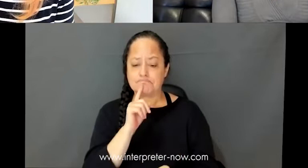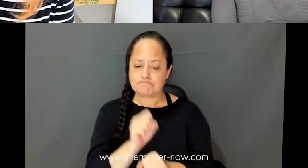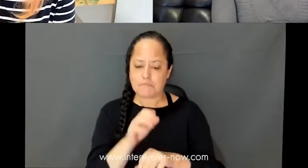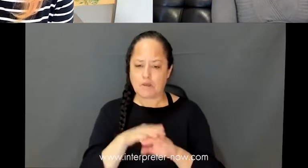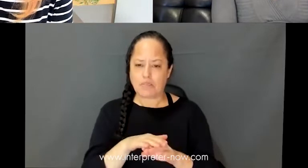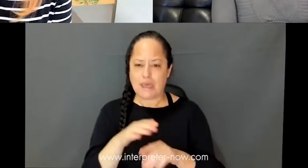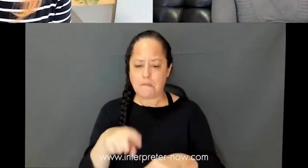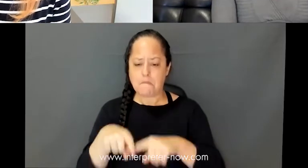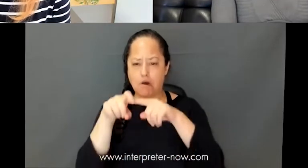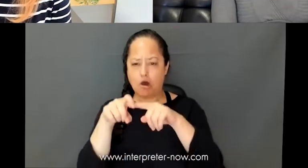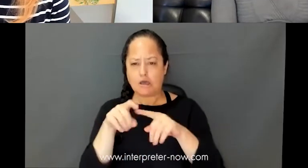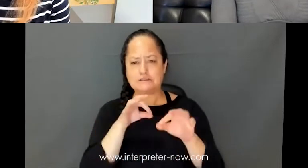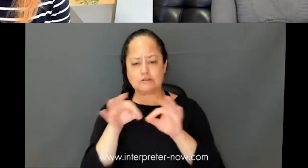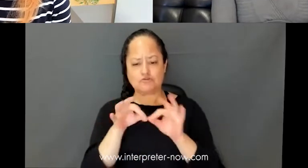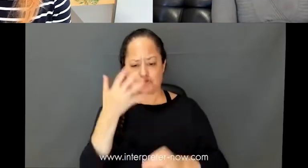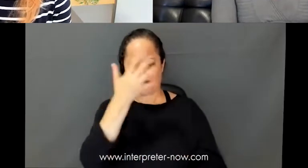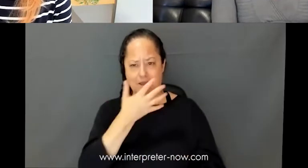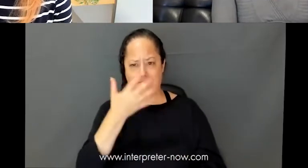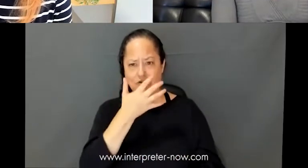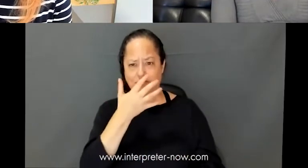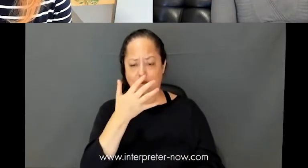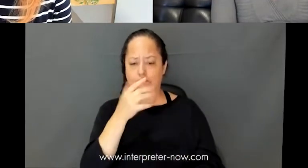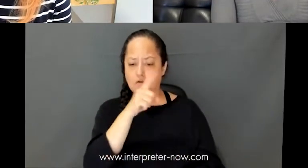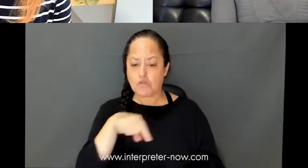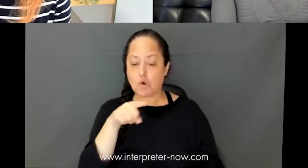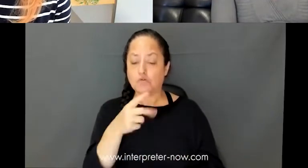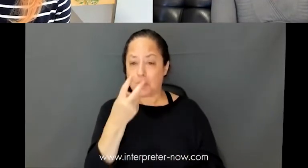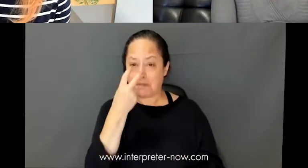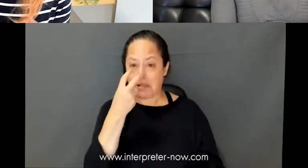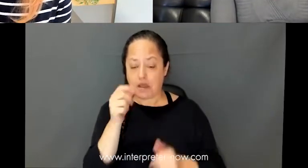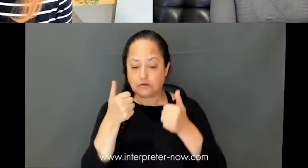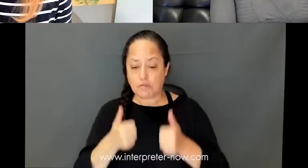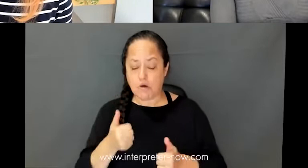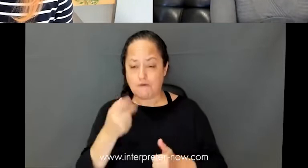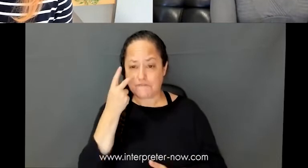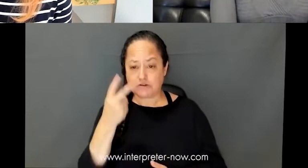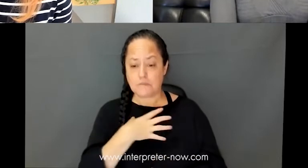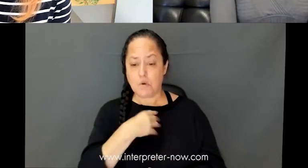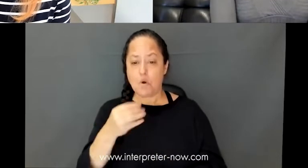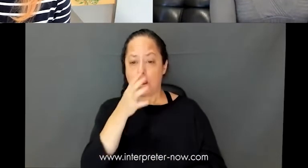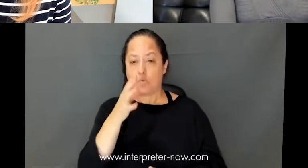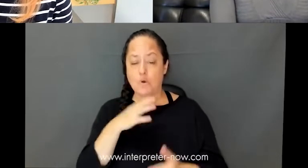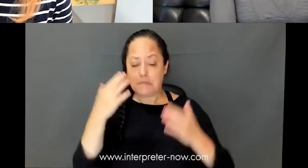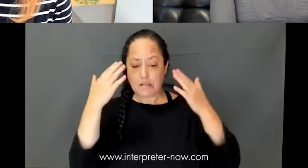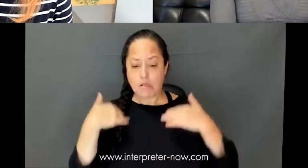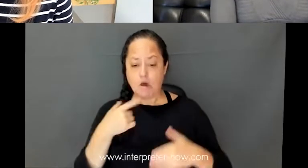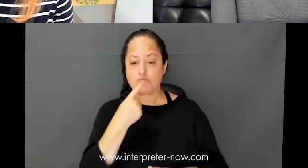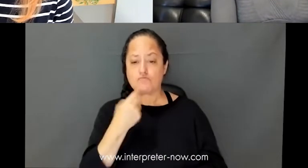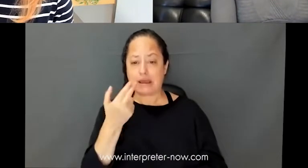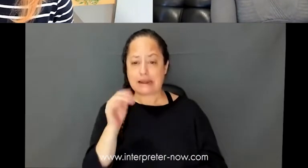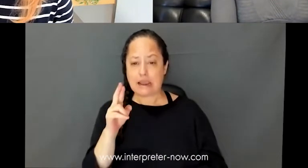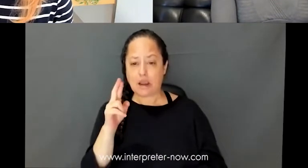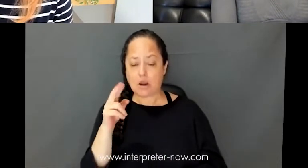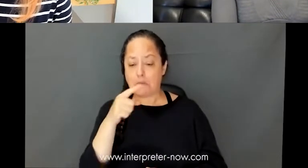pause for a moment and describe ourselves for anybody who's blind or low vision. I'm a white woman with long red hair, wearing black